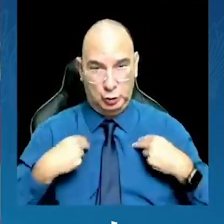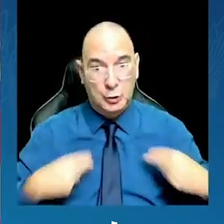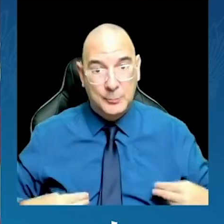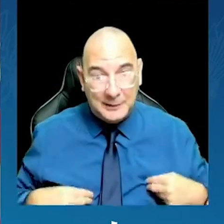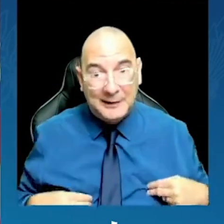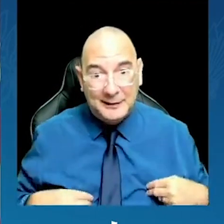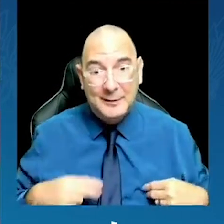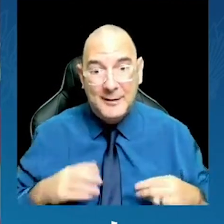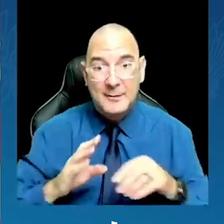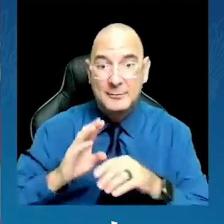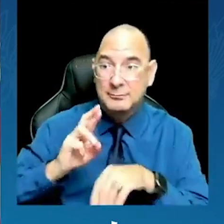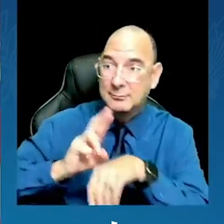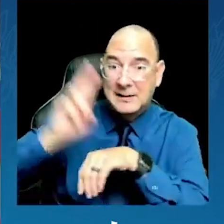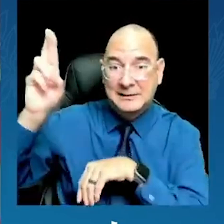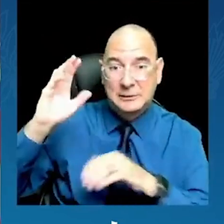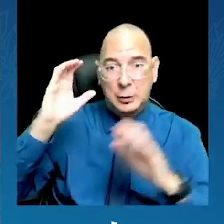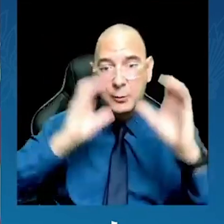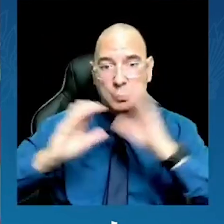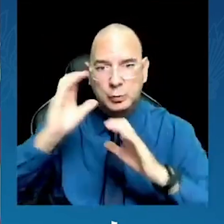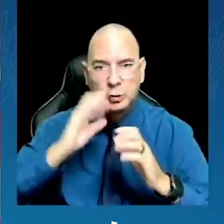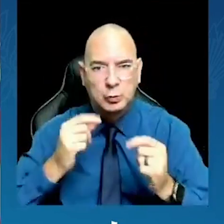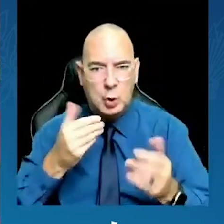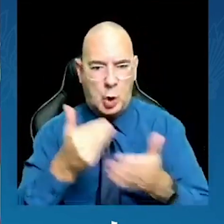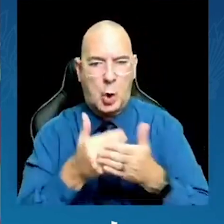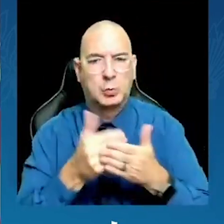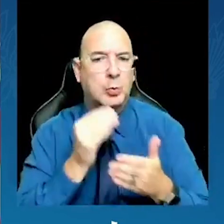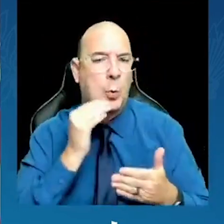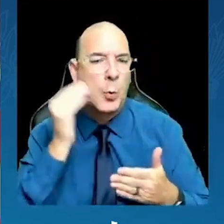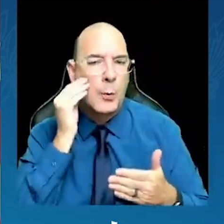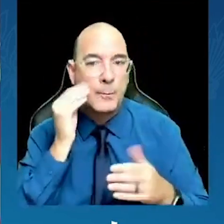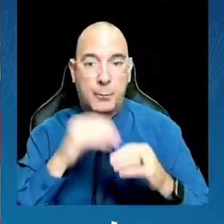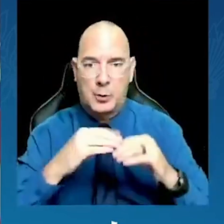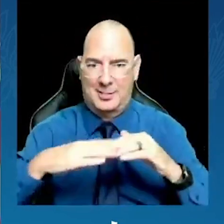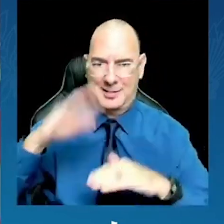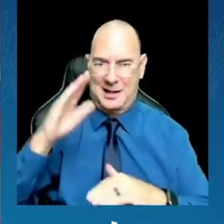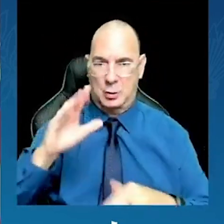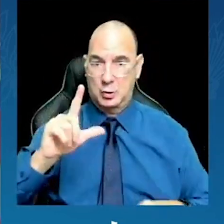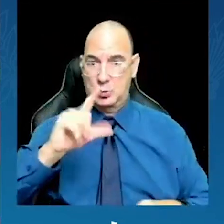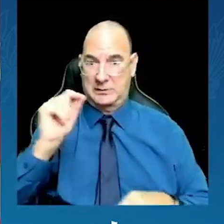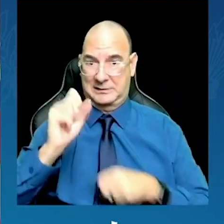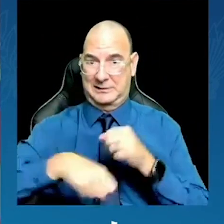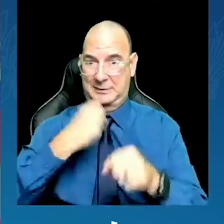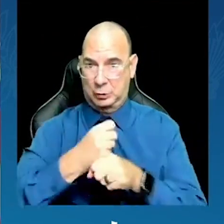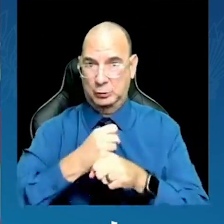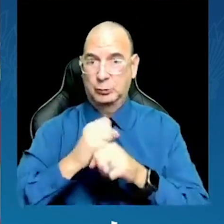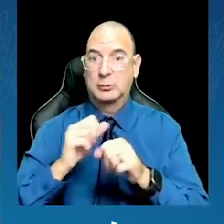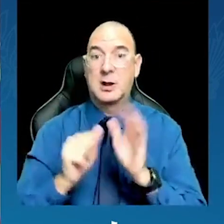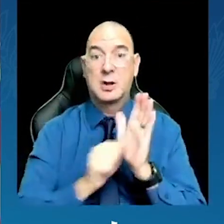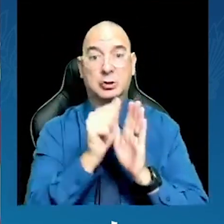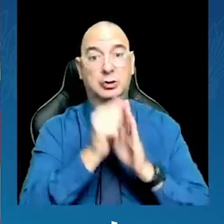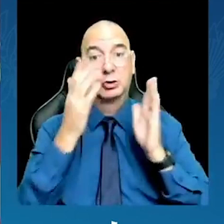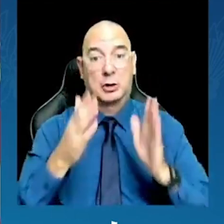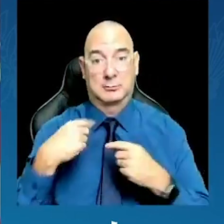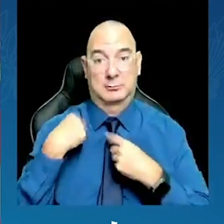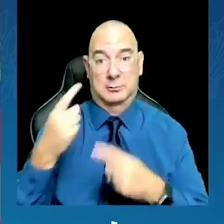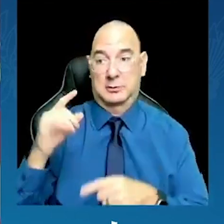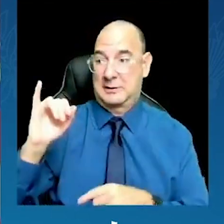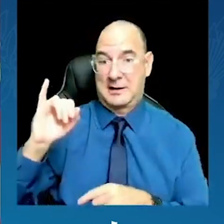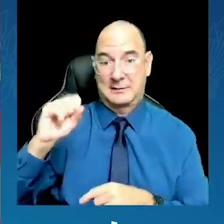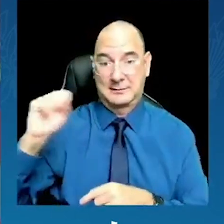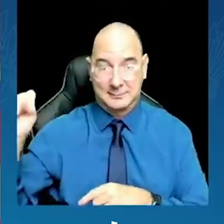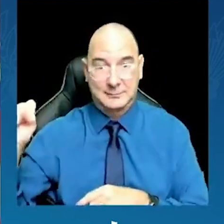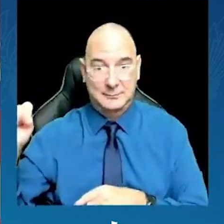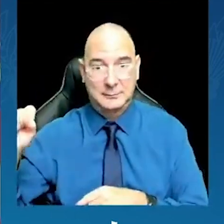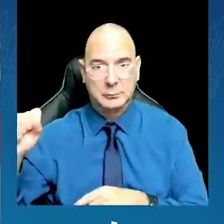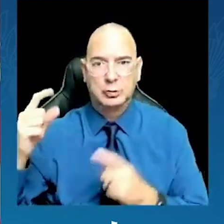home. For over two decades, astronauts aboard the International Space Station have advanced scientific